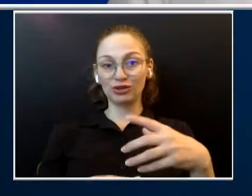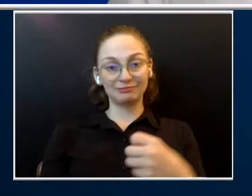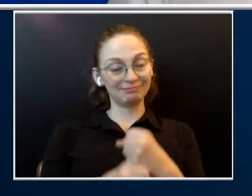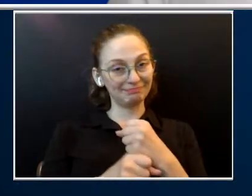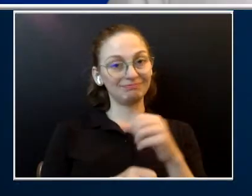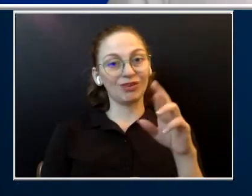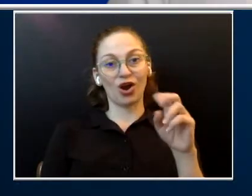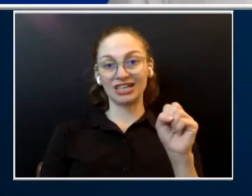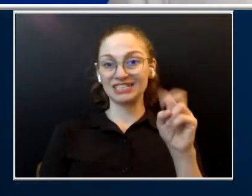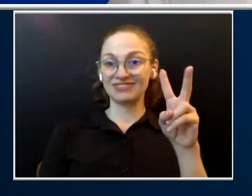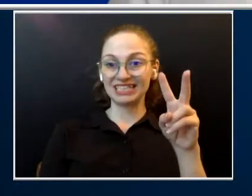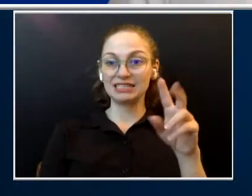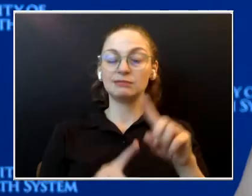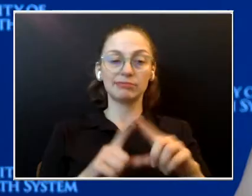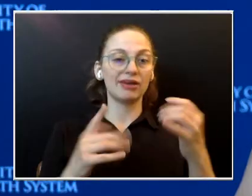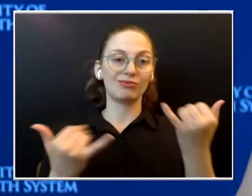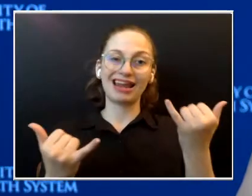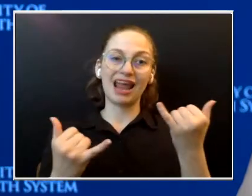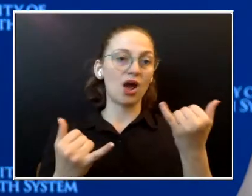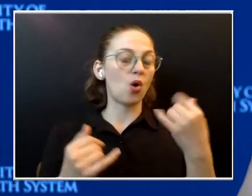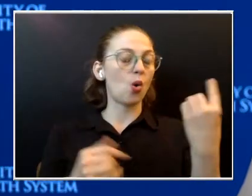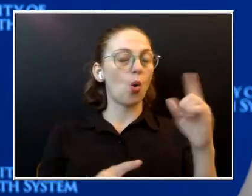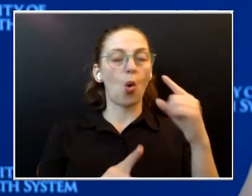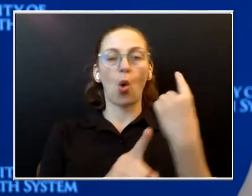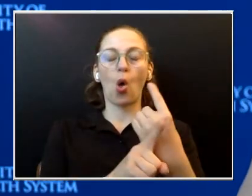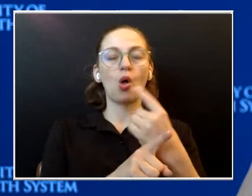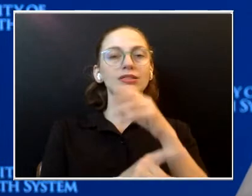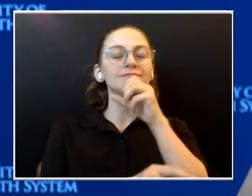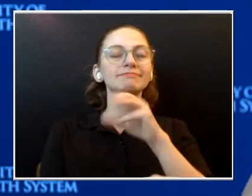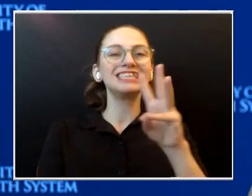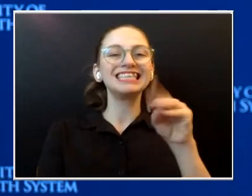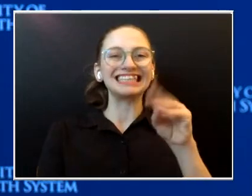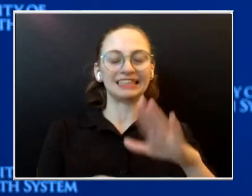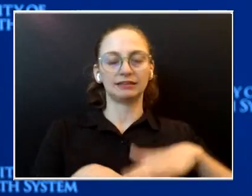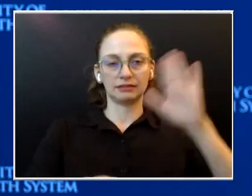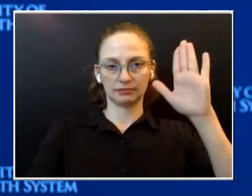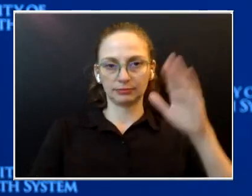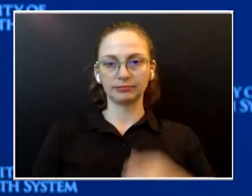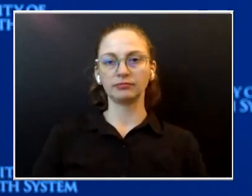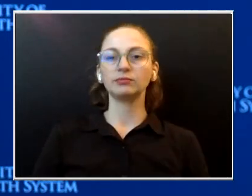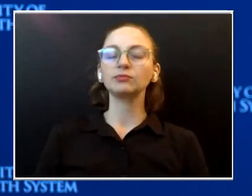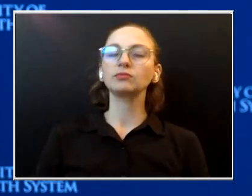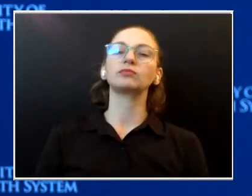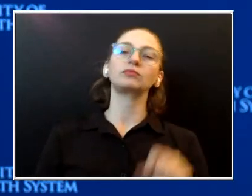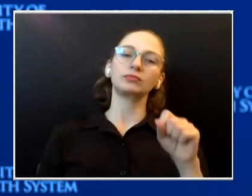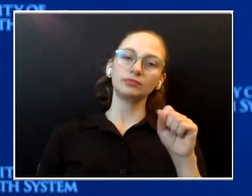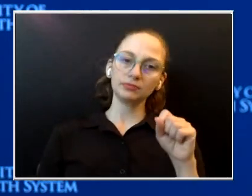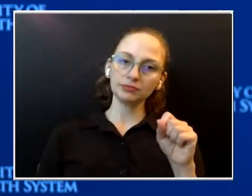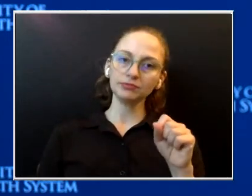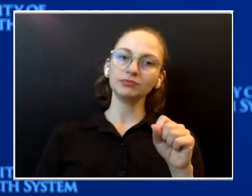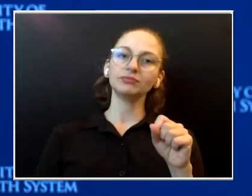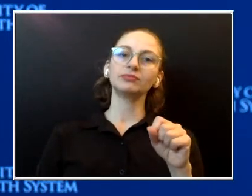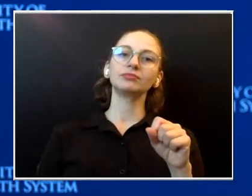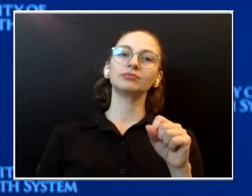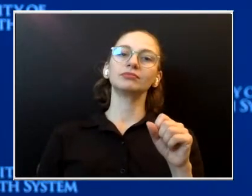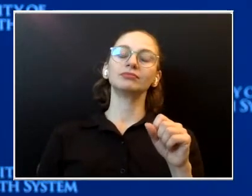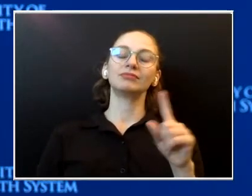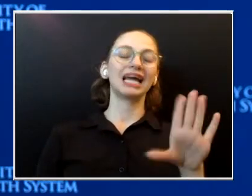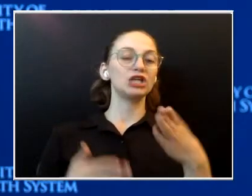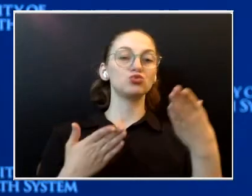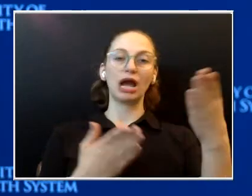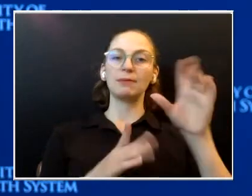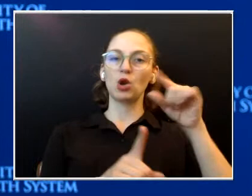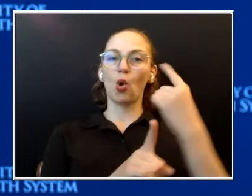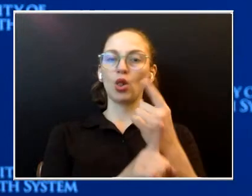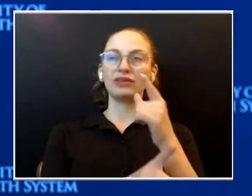and I would agree with you. I think, again, Steve, that you made that age determinant, and it's recommended only for people above 60. So